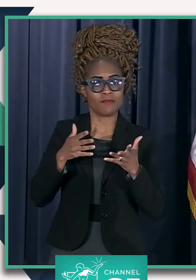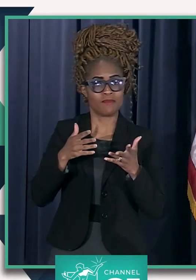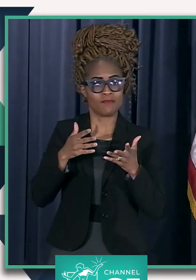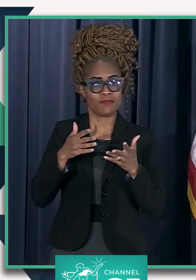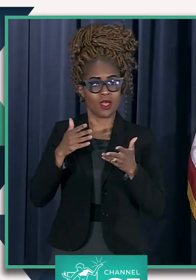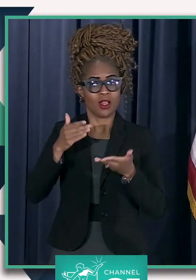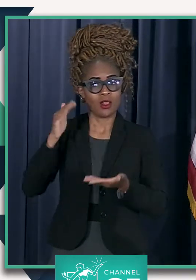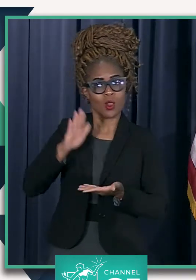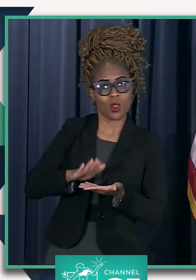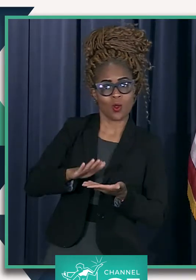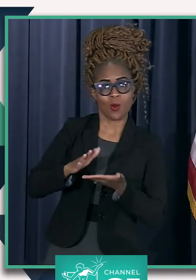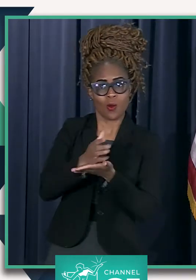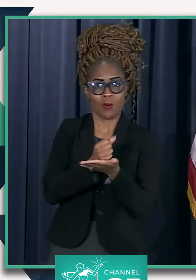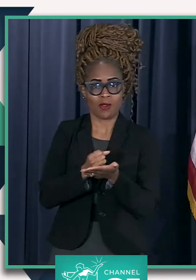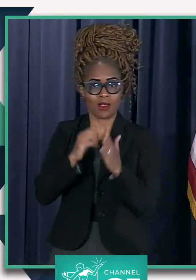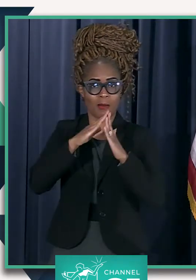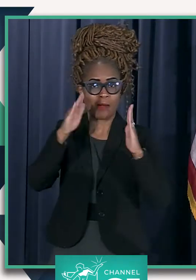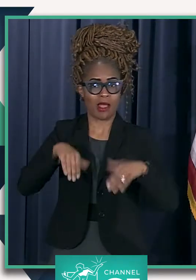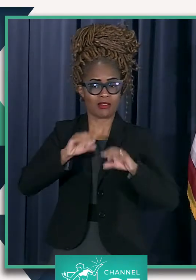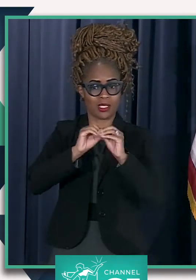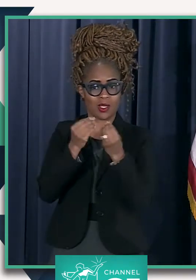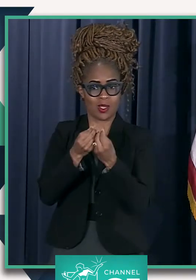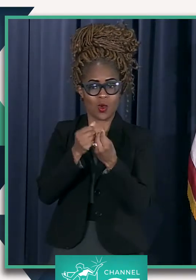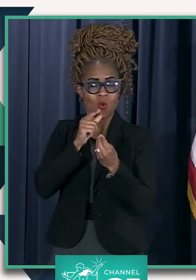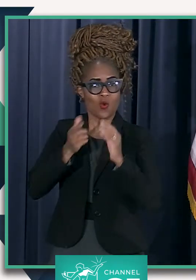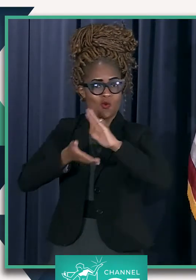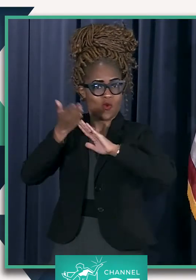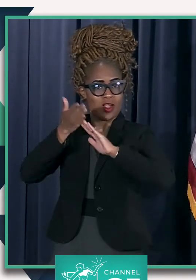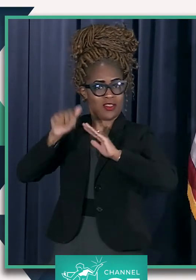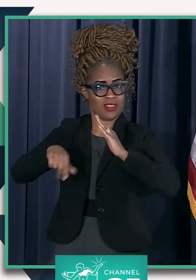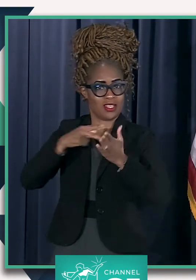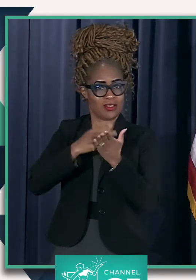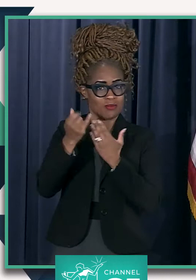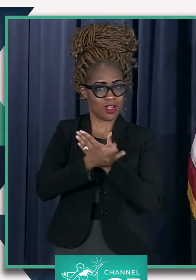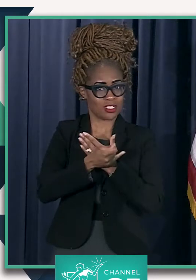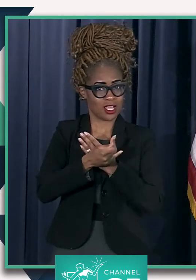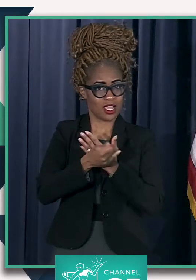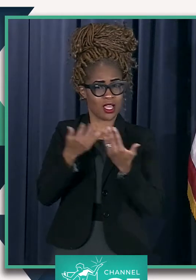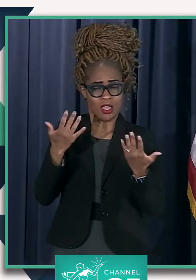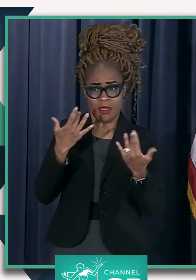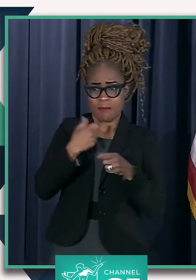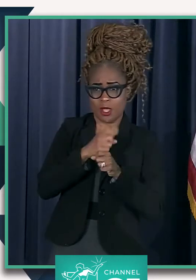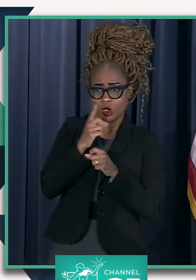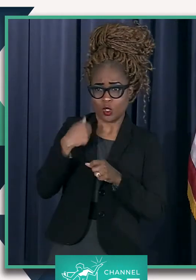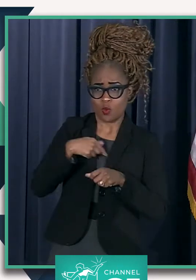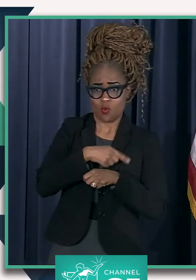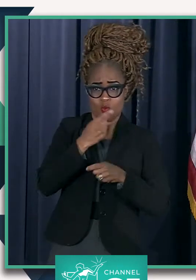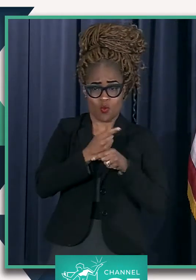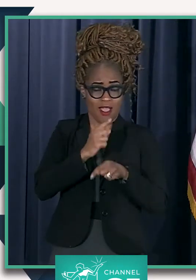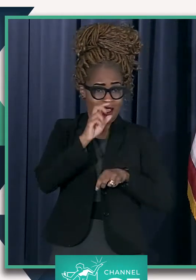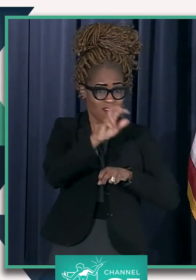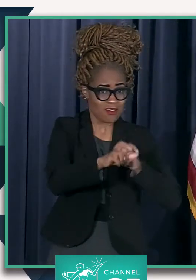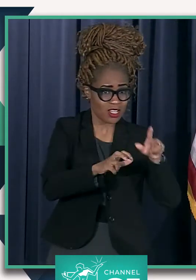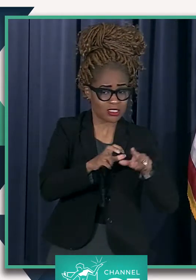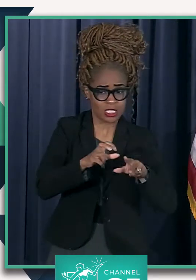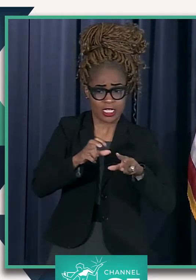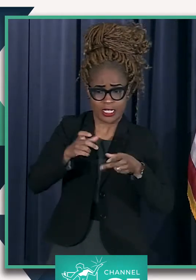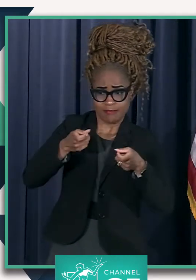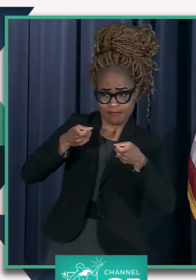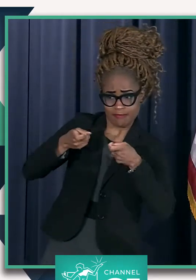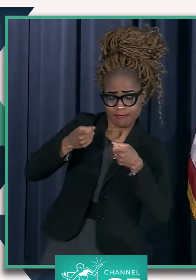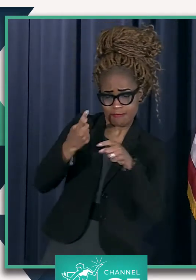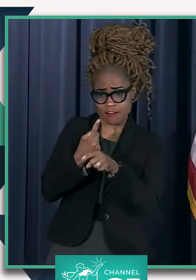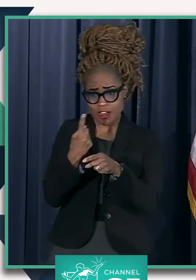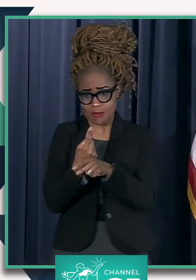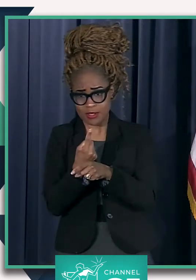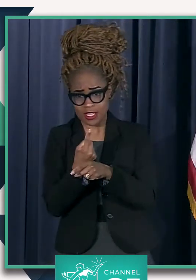low-income housing organization who is running this and making sure that we are making the right investments, they're being managed properly